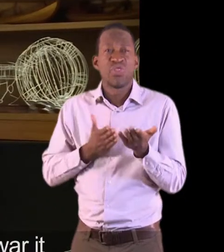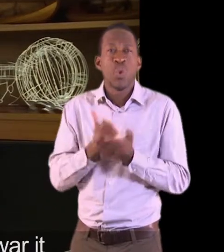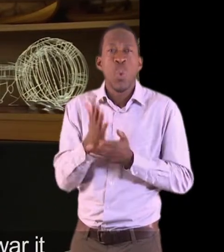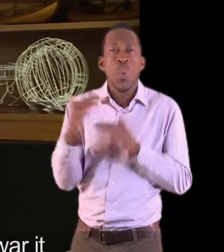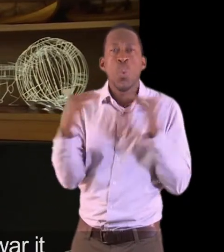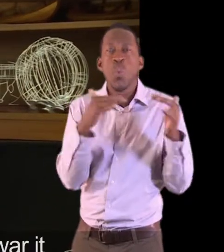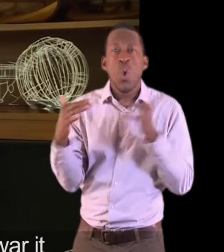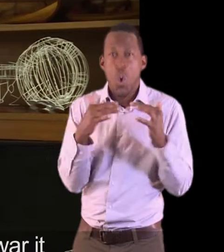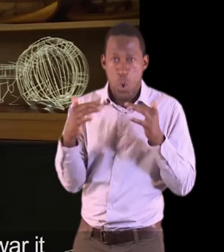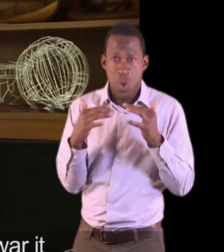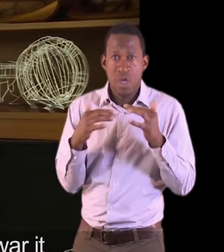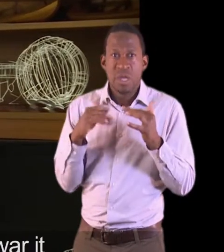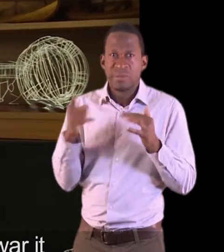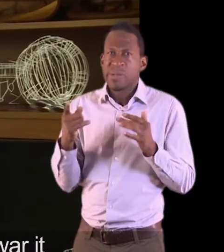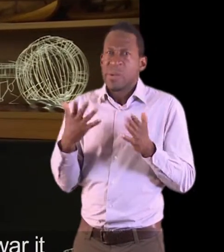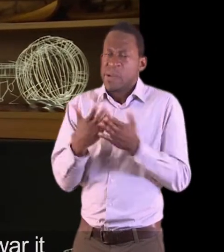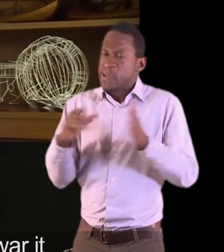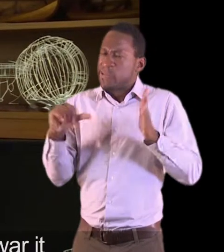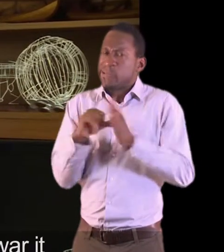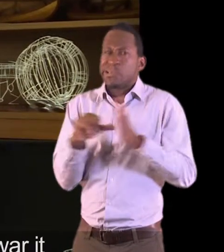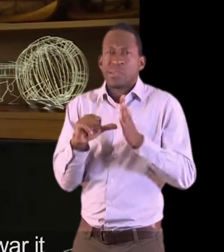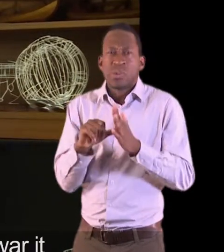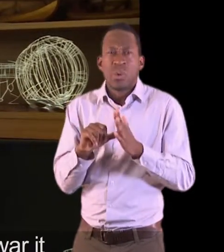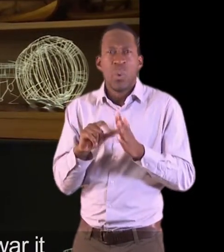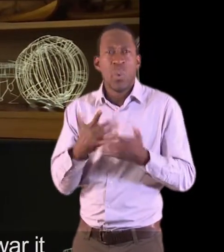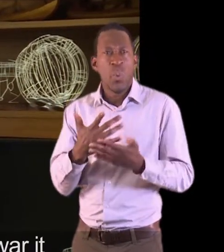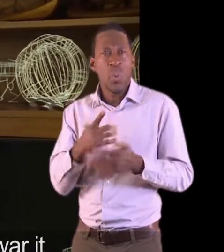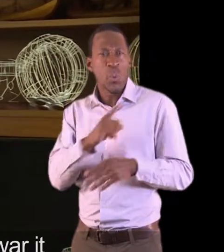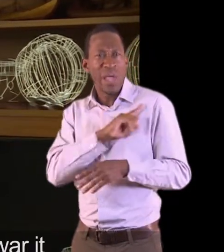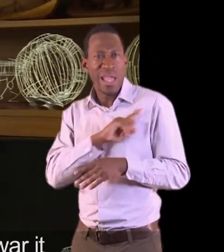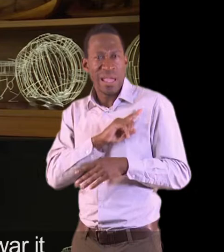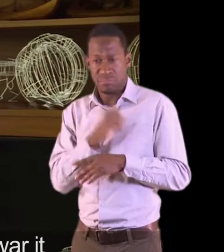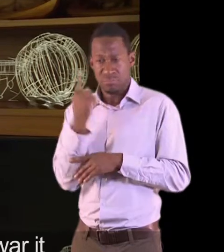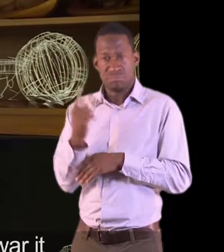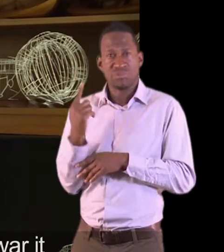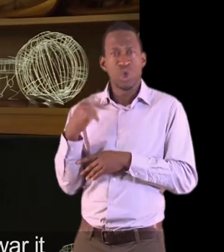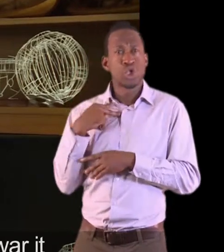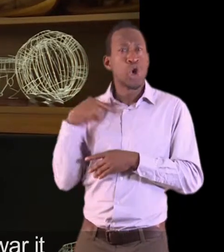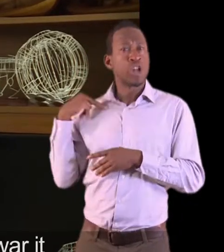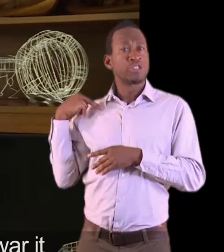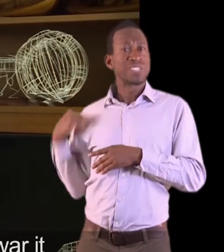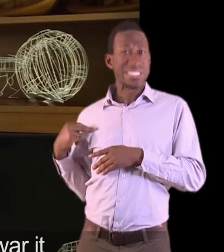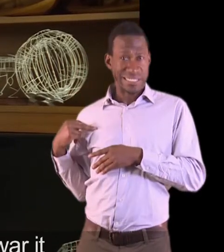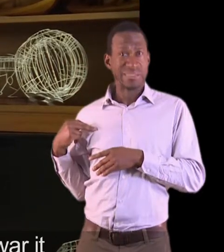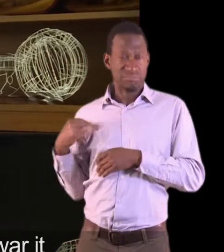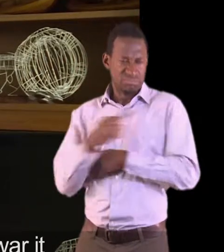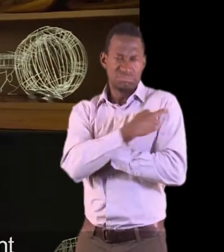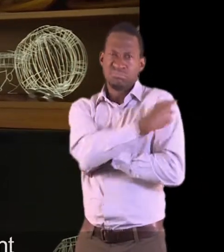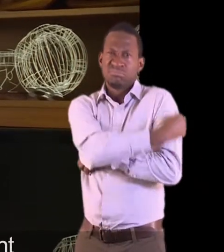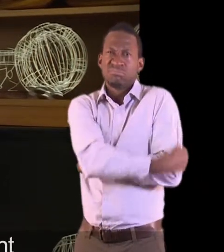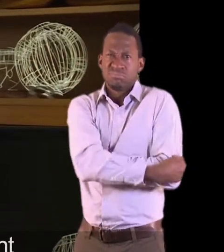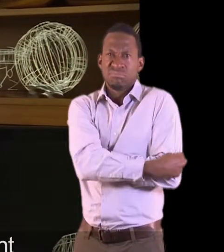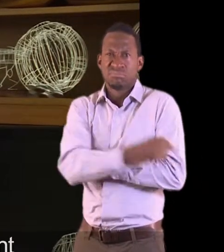He was during the war. It was a bit awkward because he was